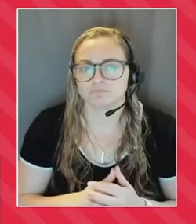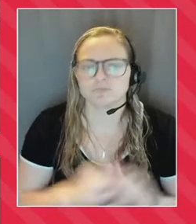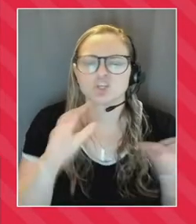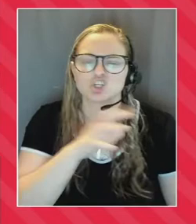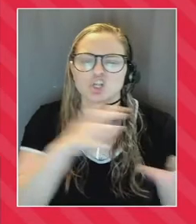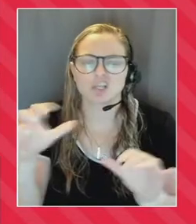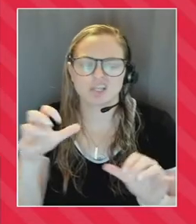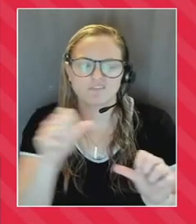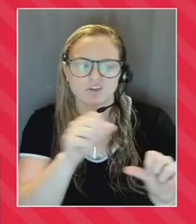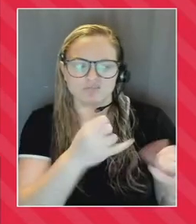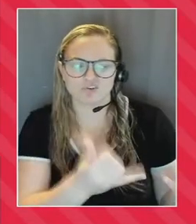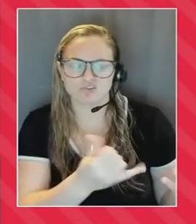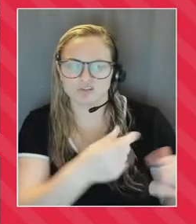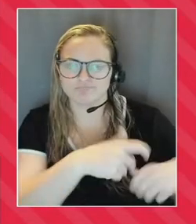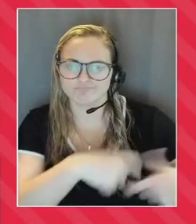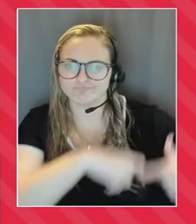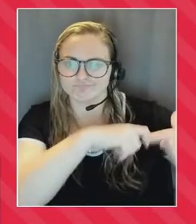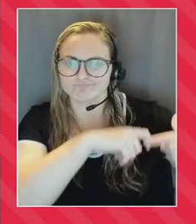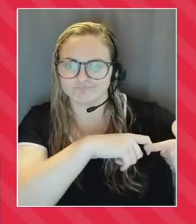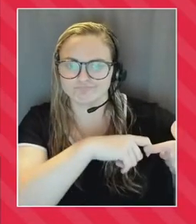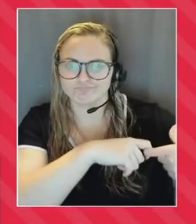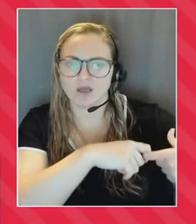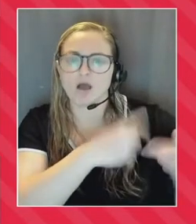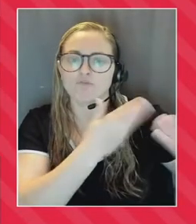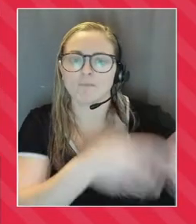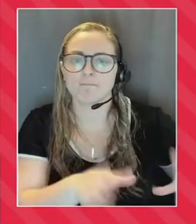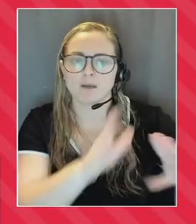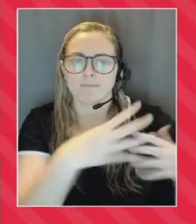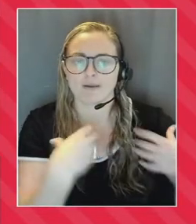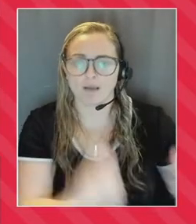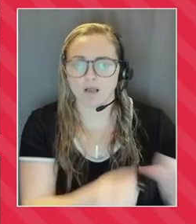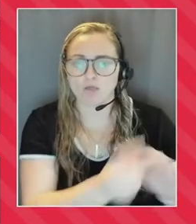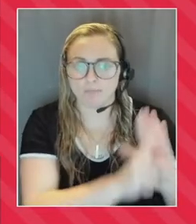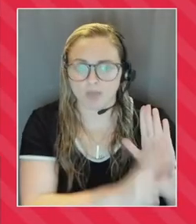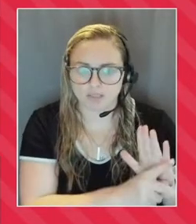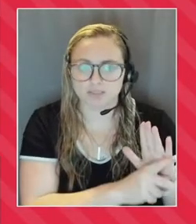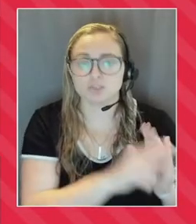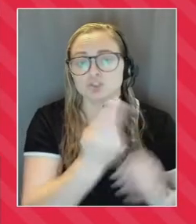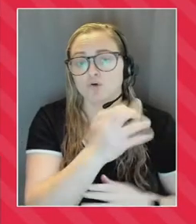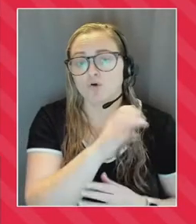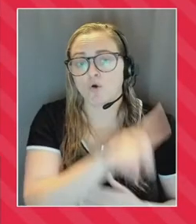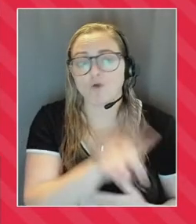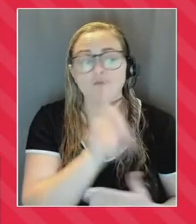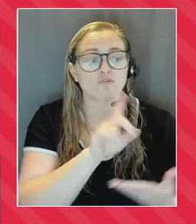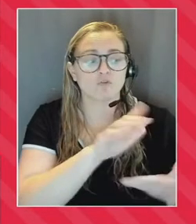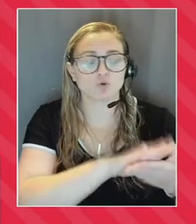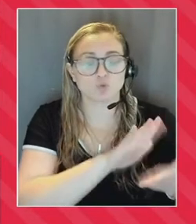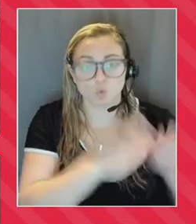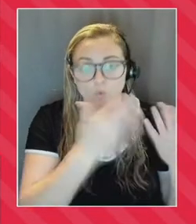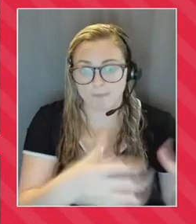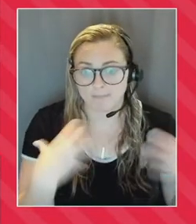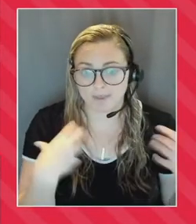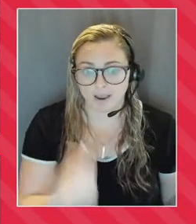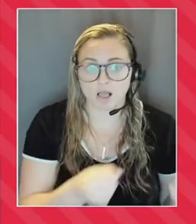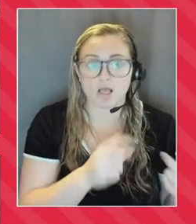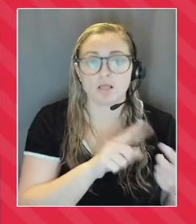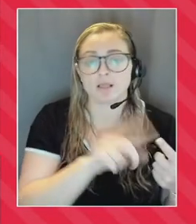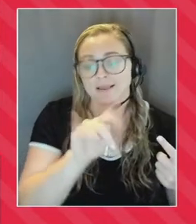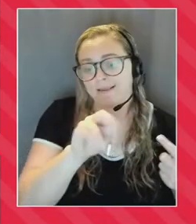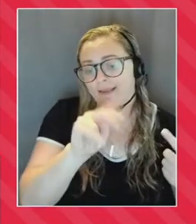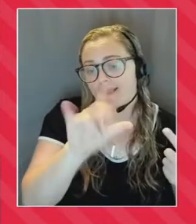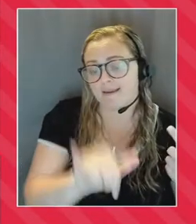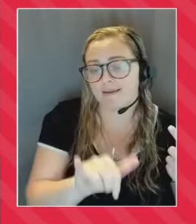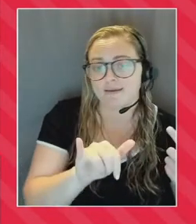as a professor of public health policy at the Harvard T.H. Chan School of Public Health, the Kennedy School of Government, and